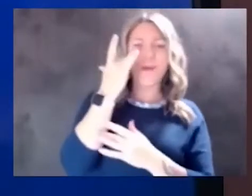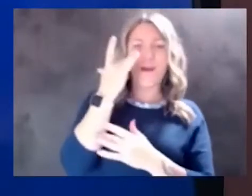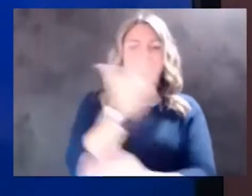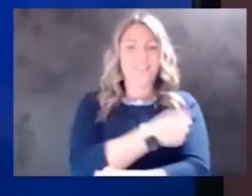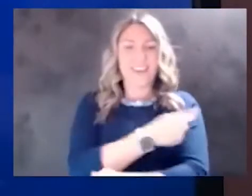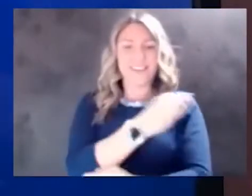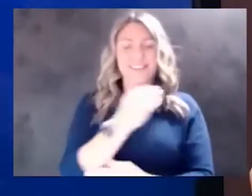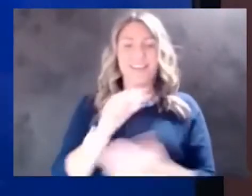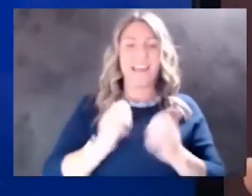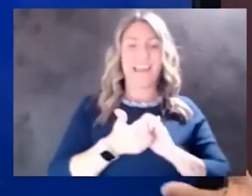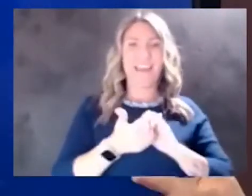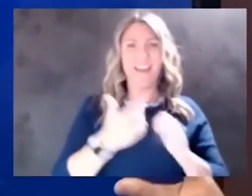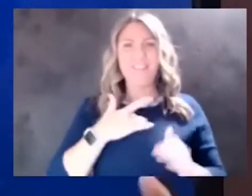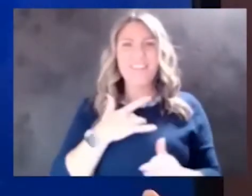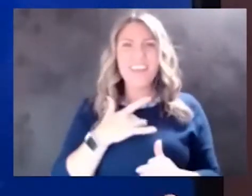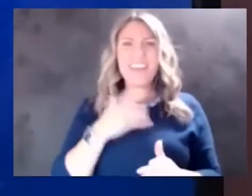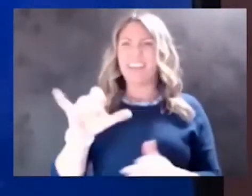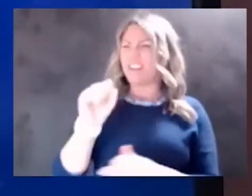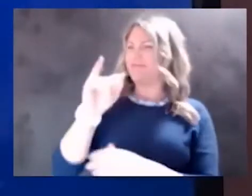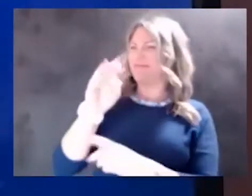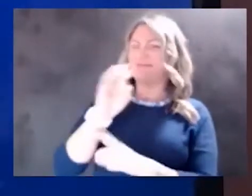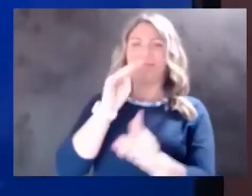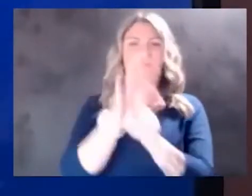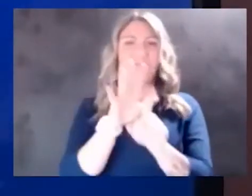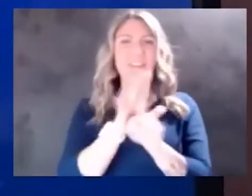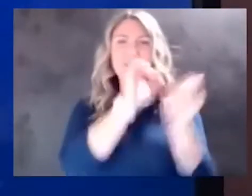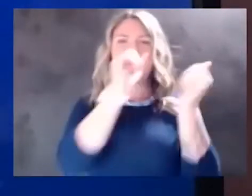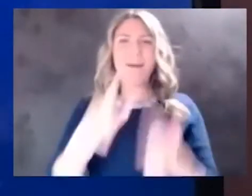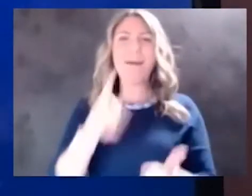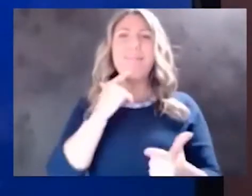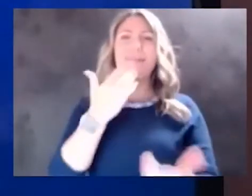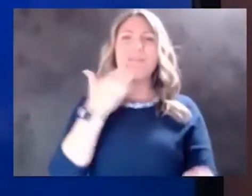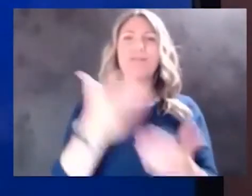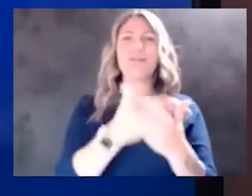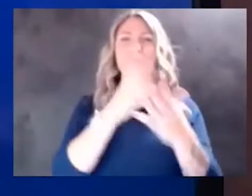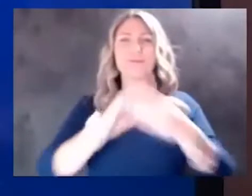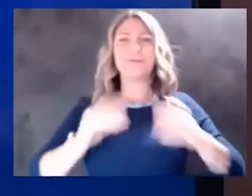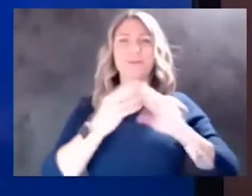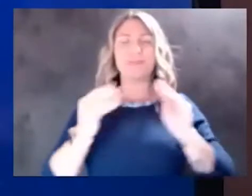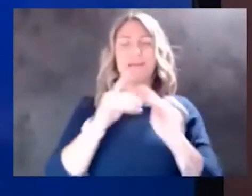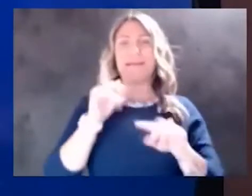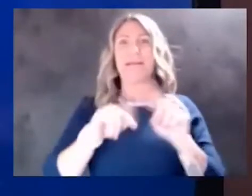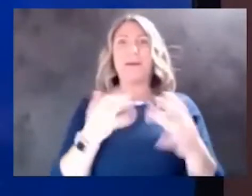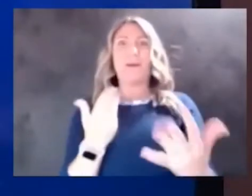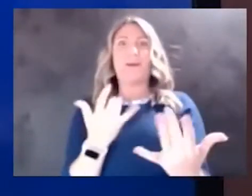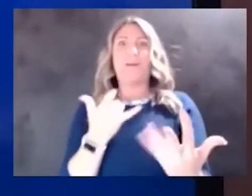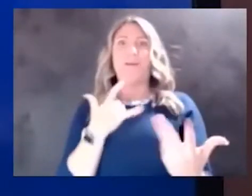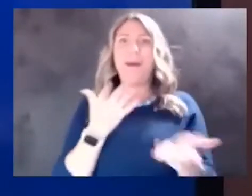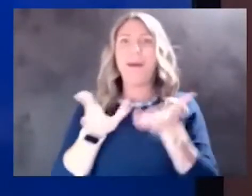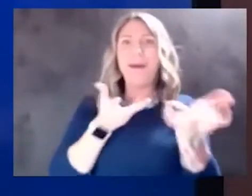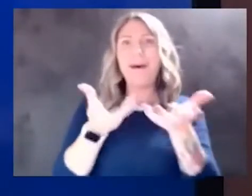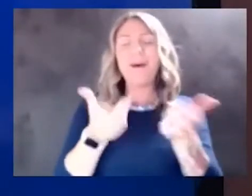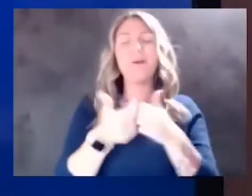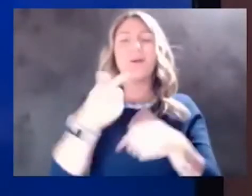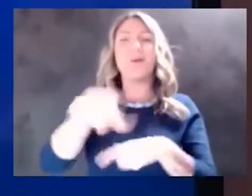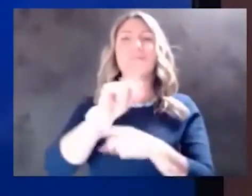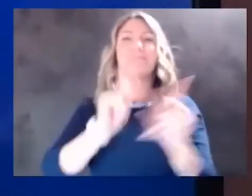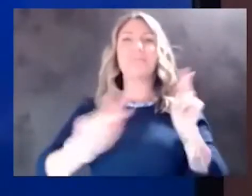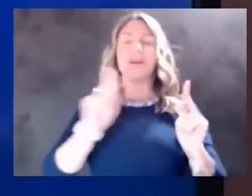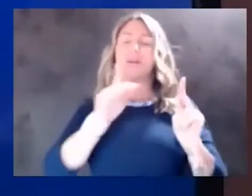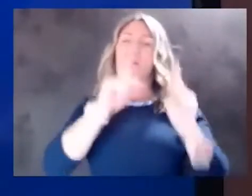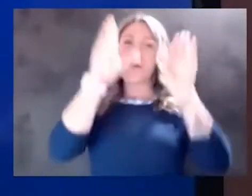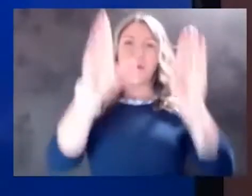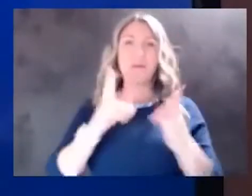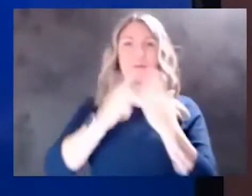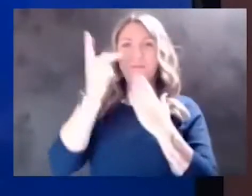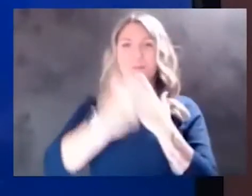about that, the side effects of the vaccine, all the good stories. I can't wait to talk to these people. It looks like an outstanding program. We're also going to hear